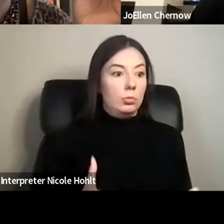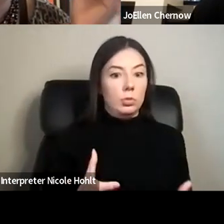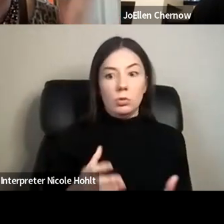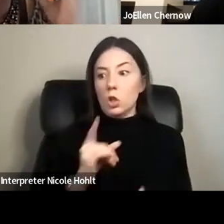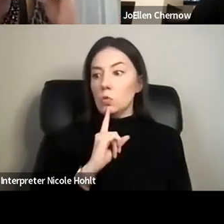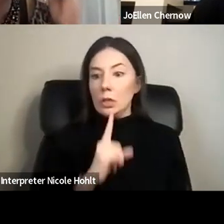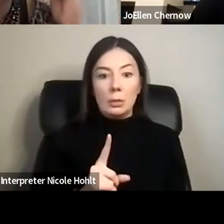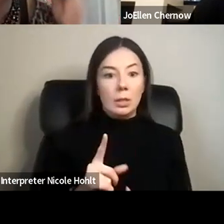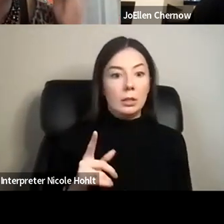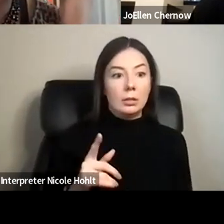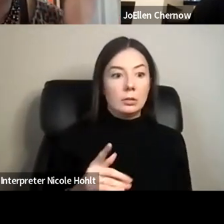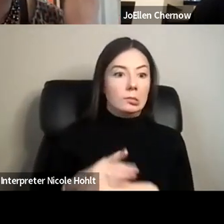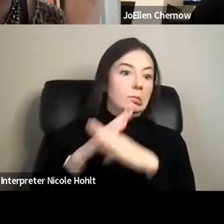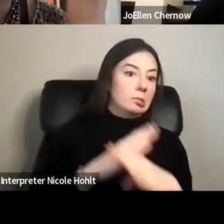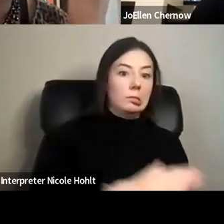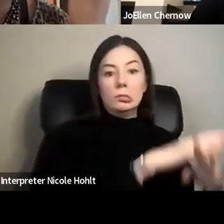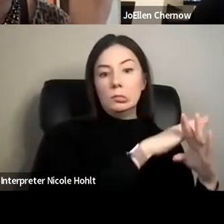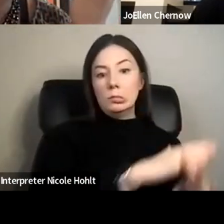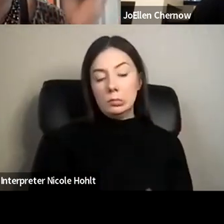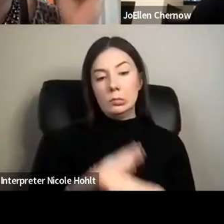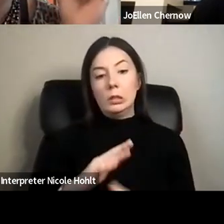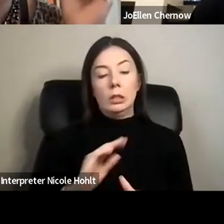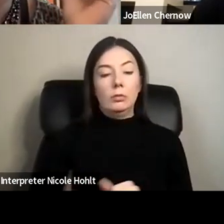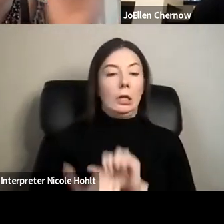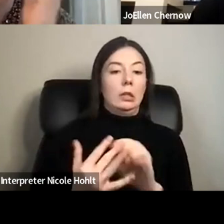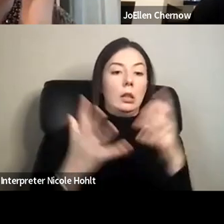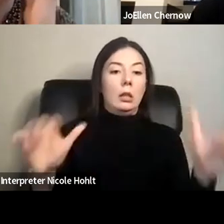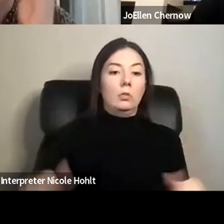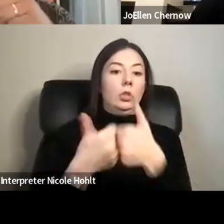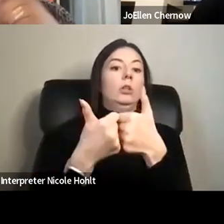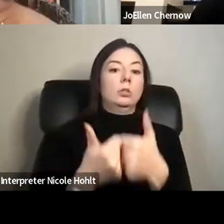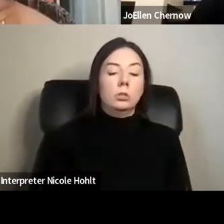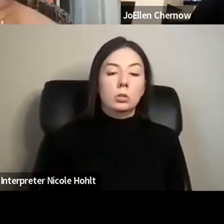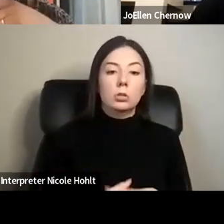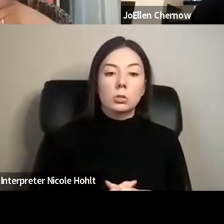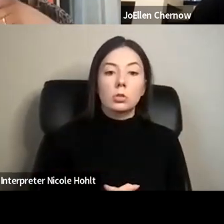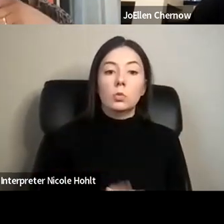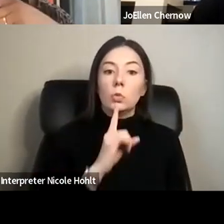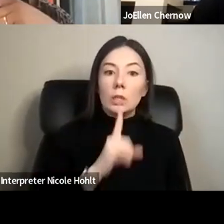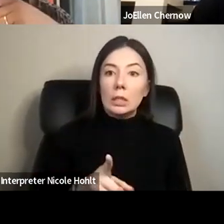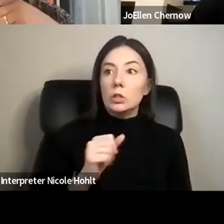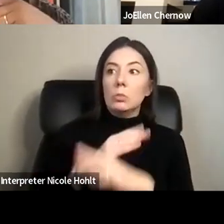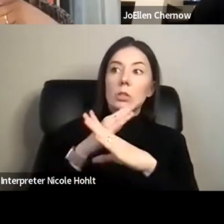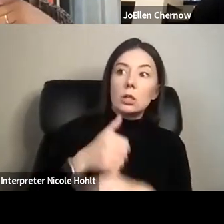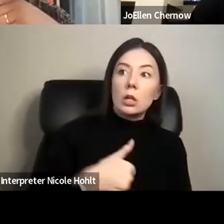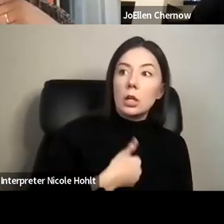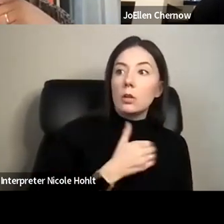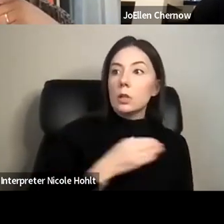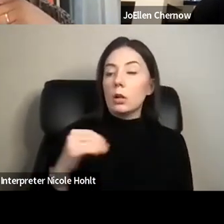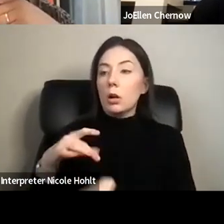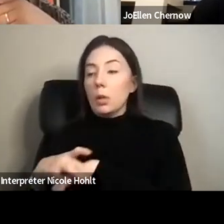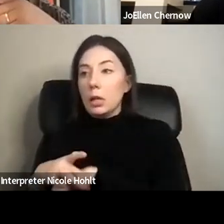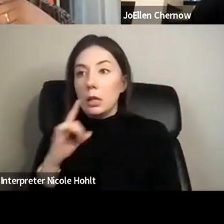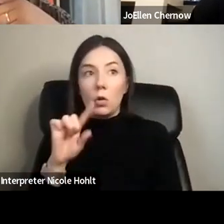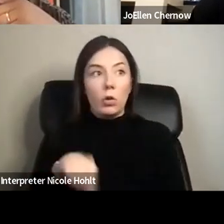issue. So this future proofing needs to happen in order to protect ourselves and our planet, not just for those who are alive right now, but